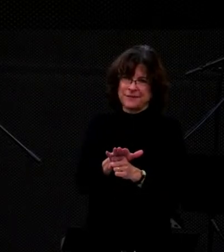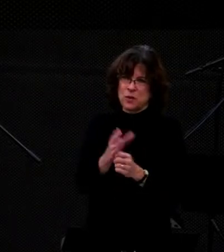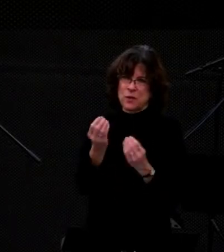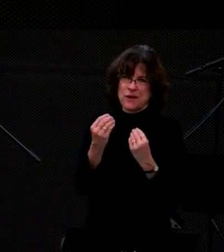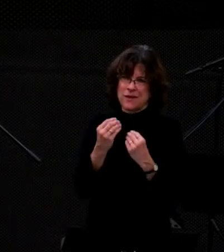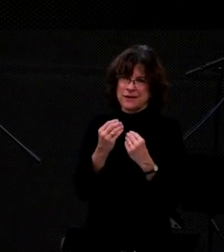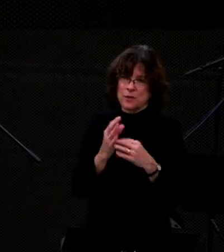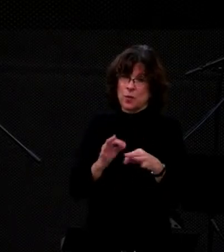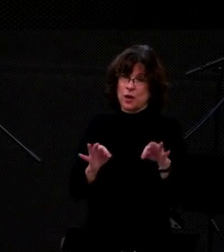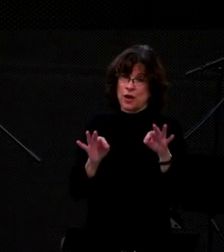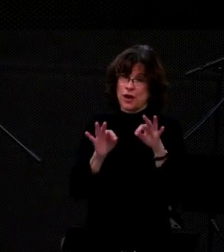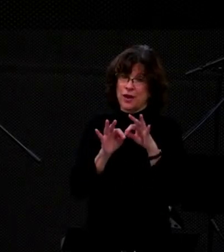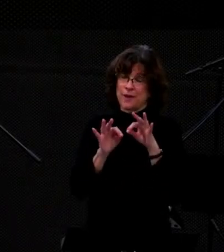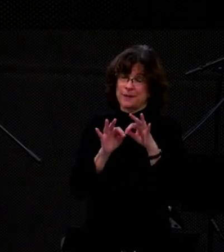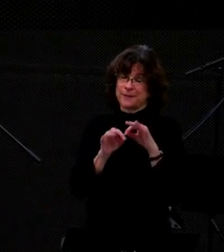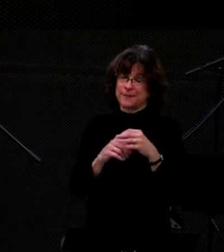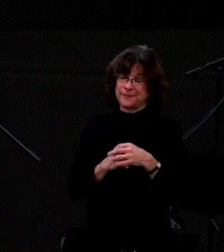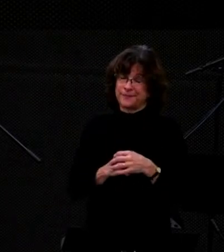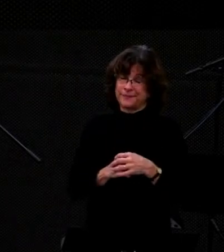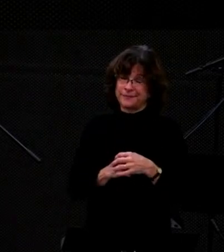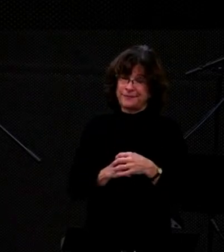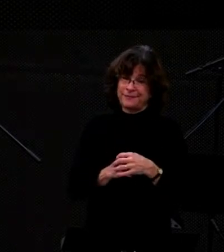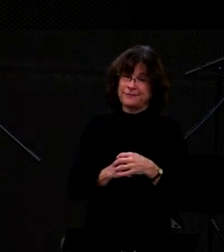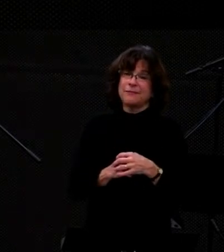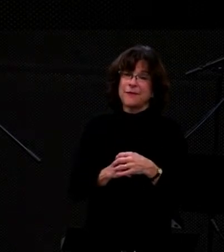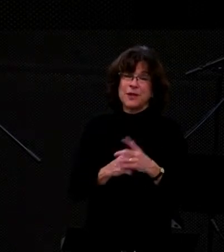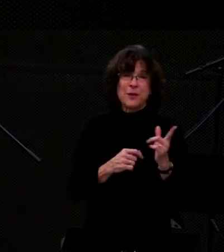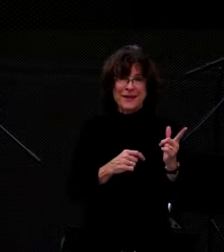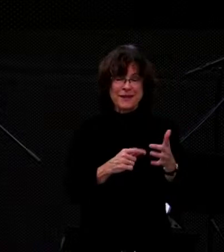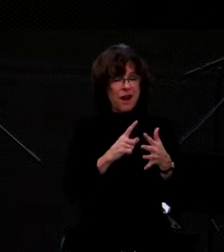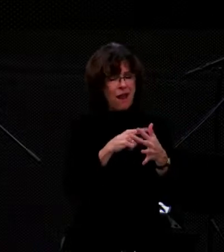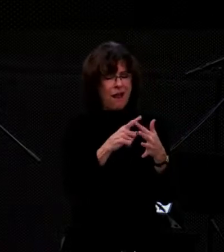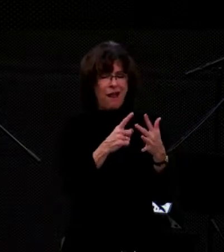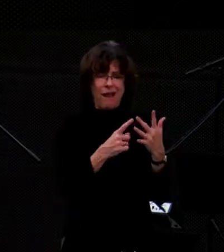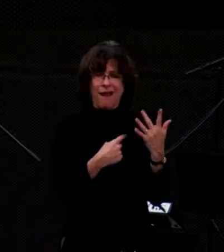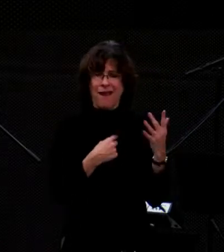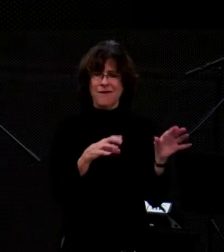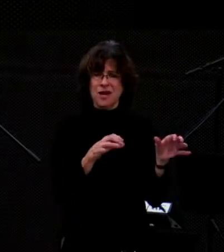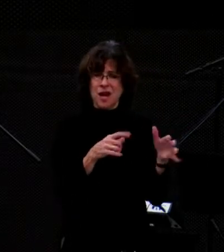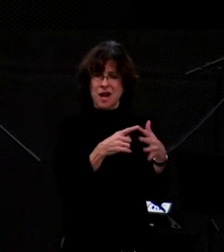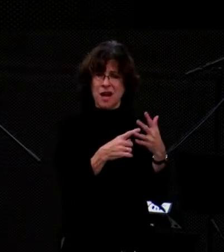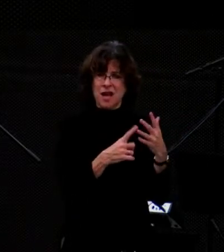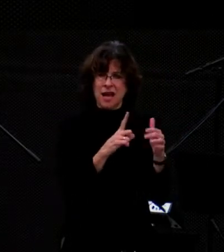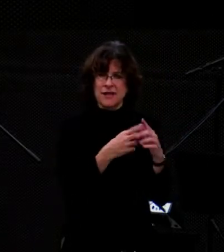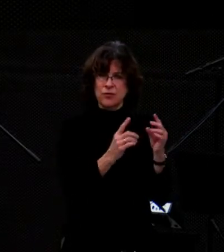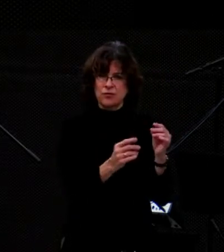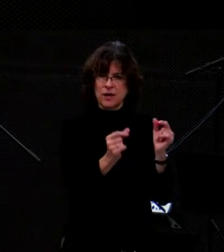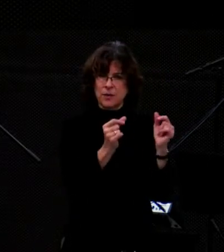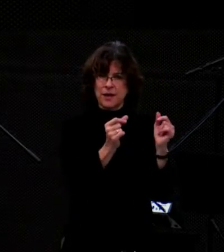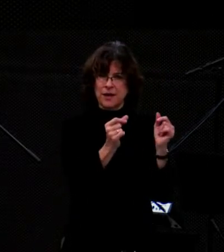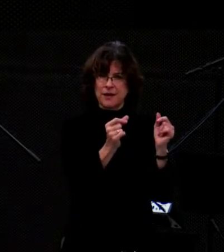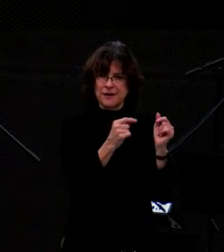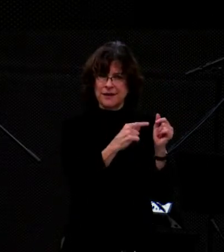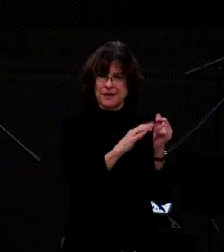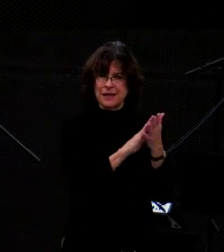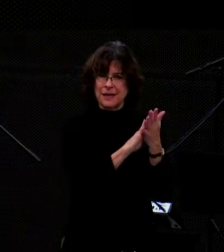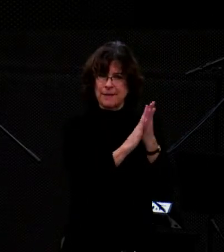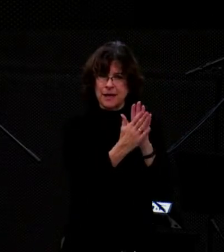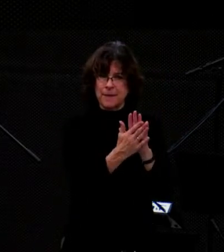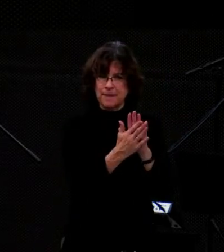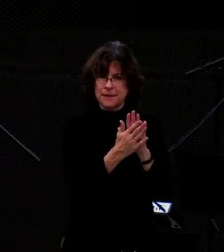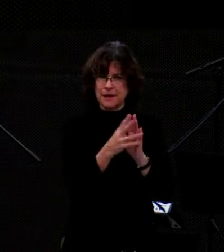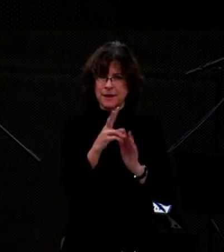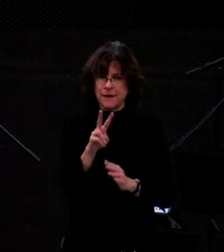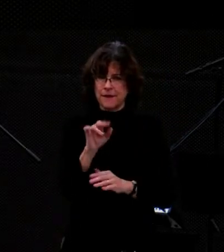anything. And so, after getting through his list of accomplishments, he suddenly moves from the hero in the story to the tragic